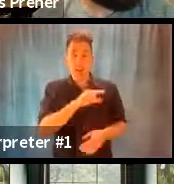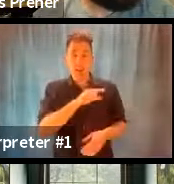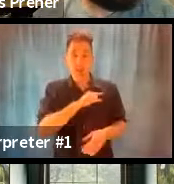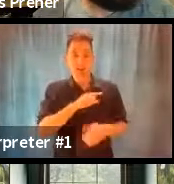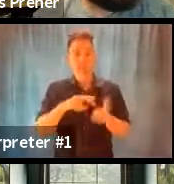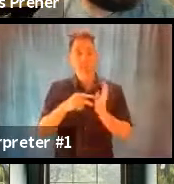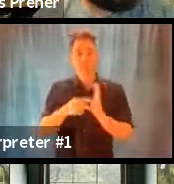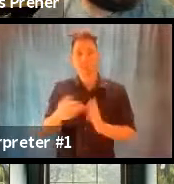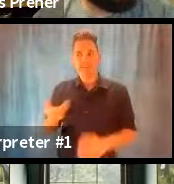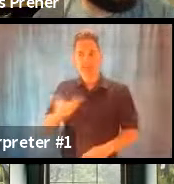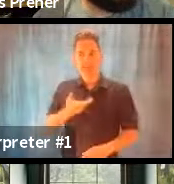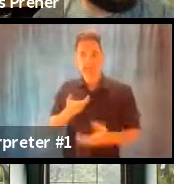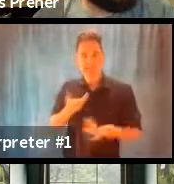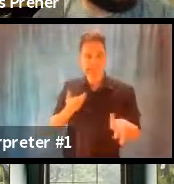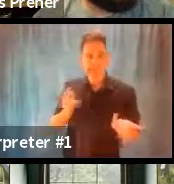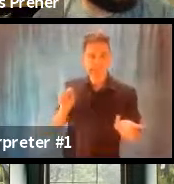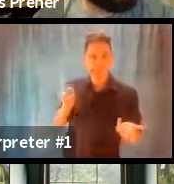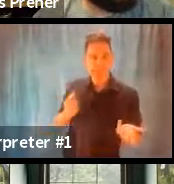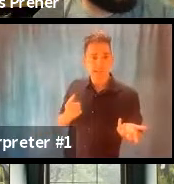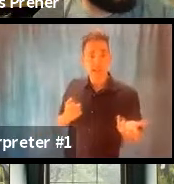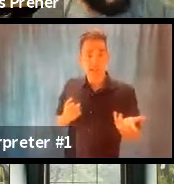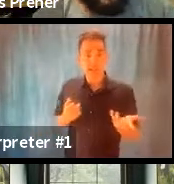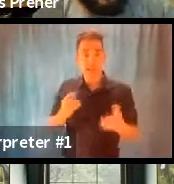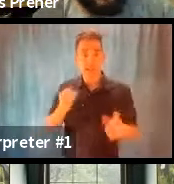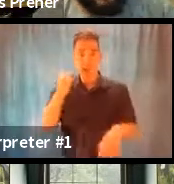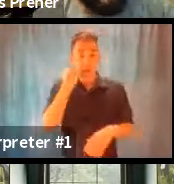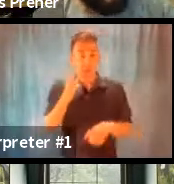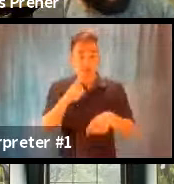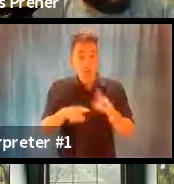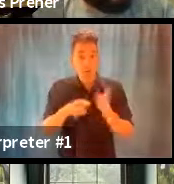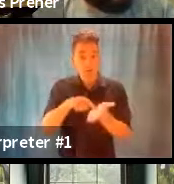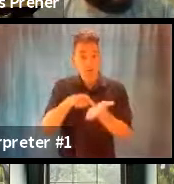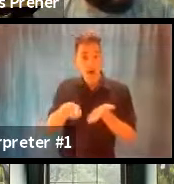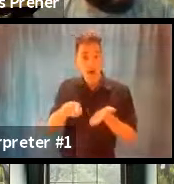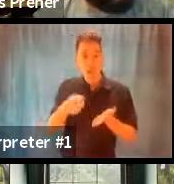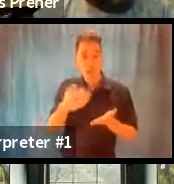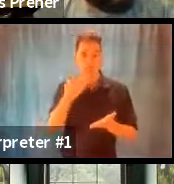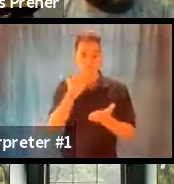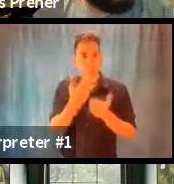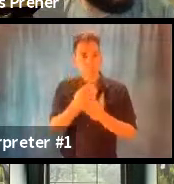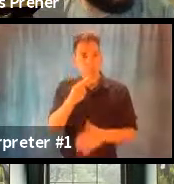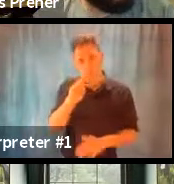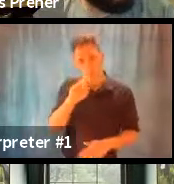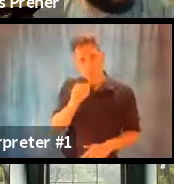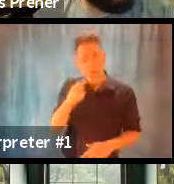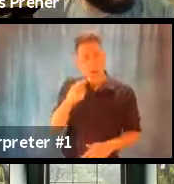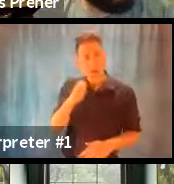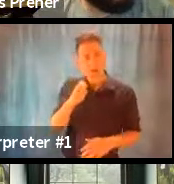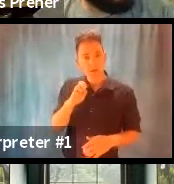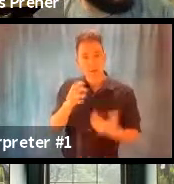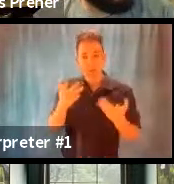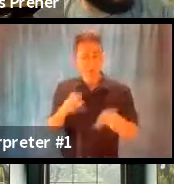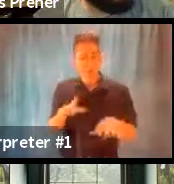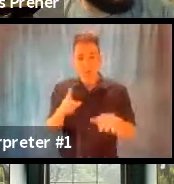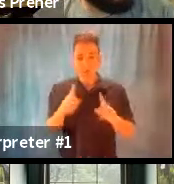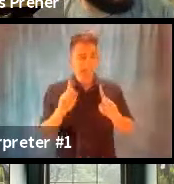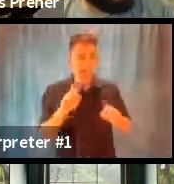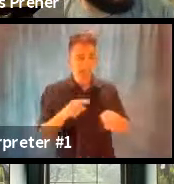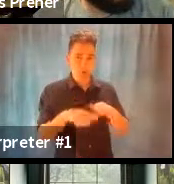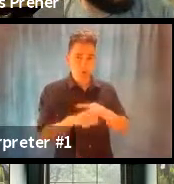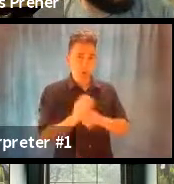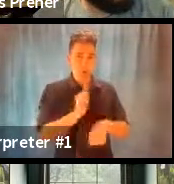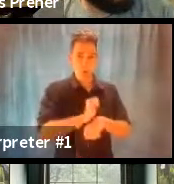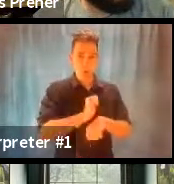going to want to come in and share their knowledge with children because they are struggling and